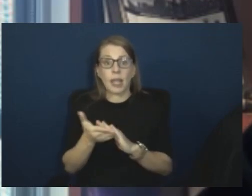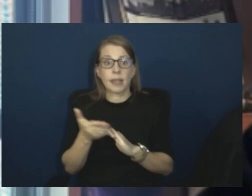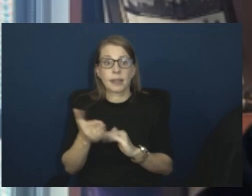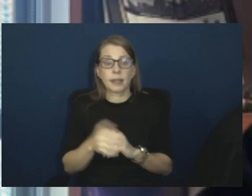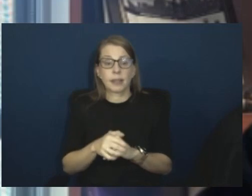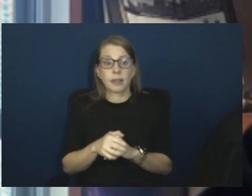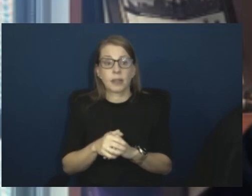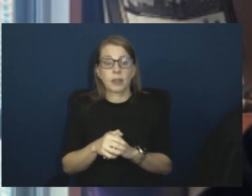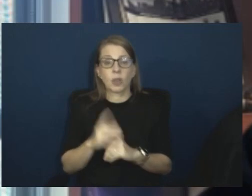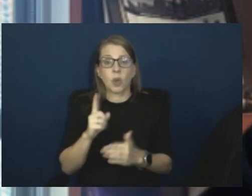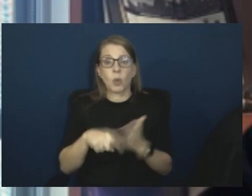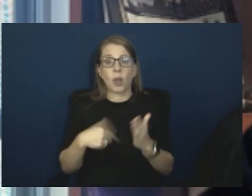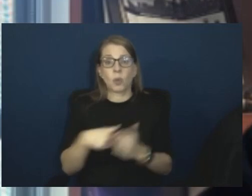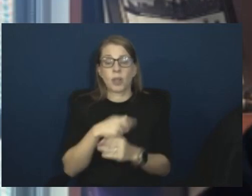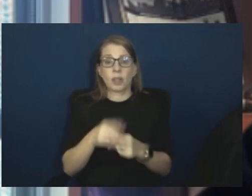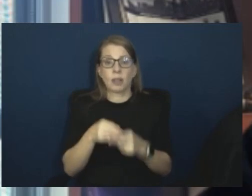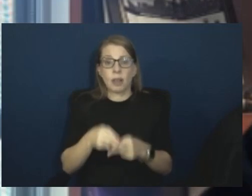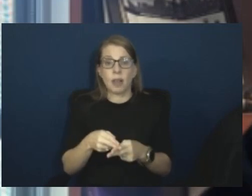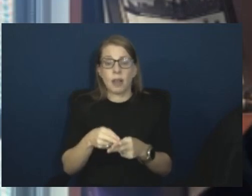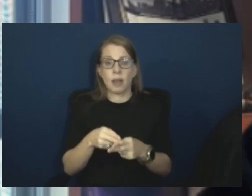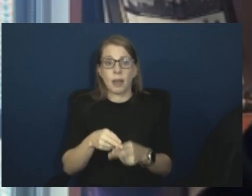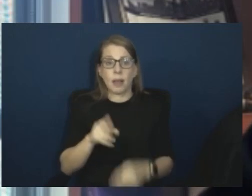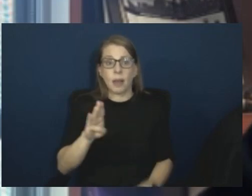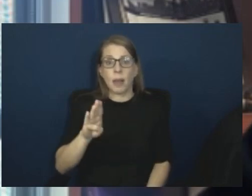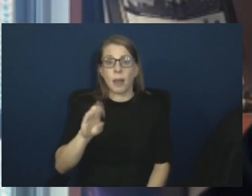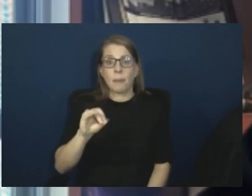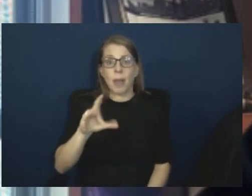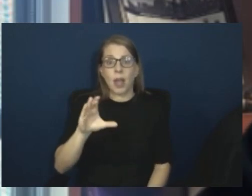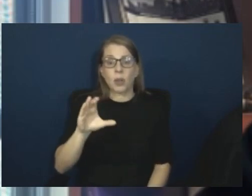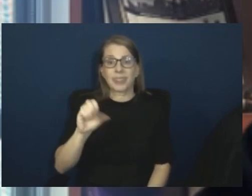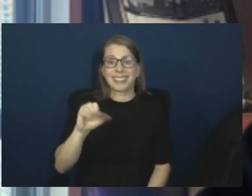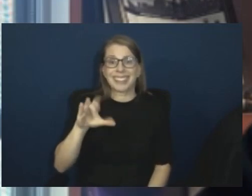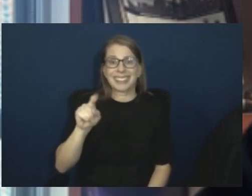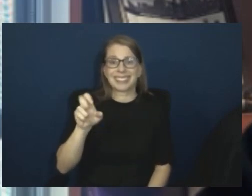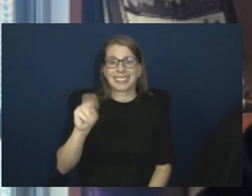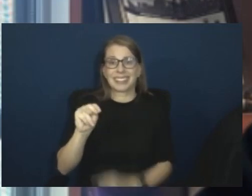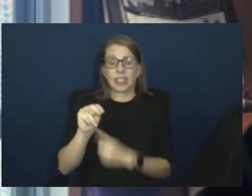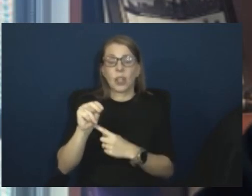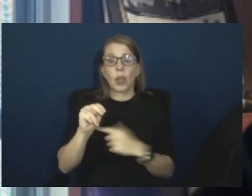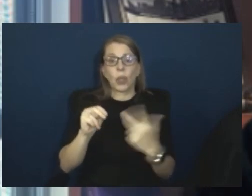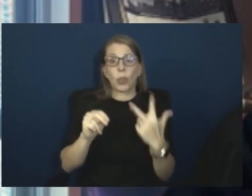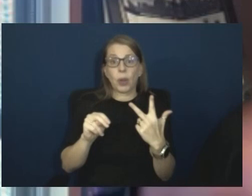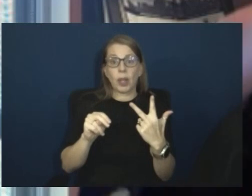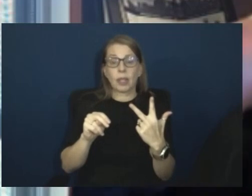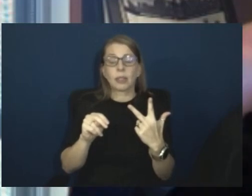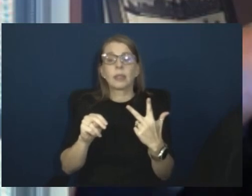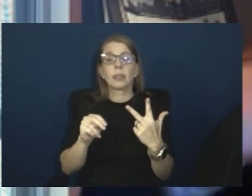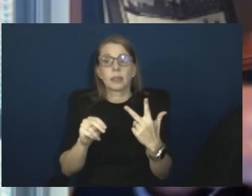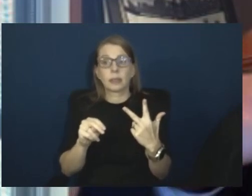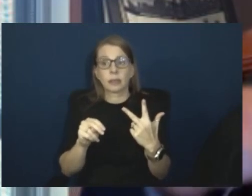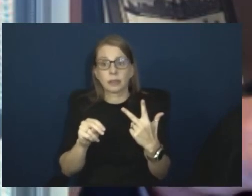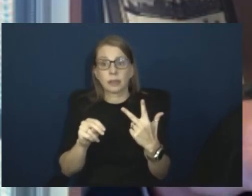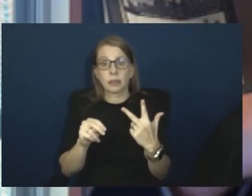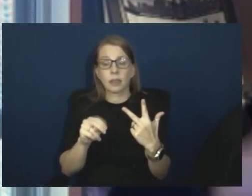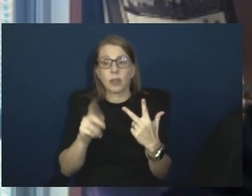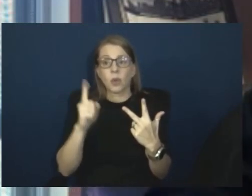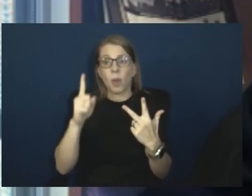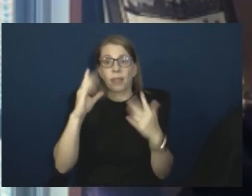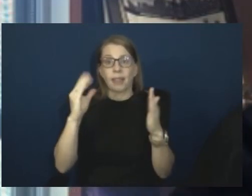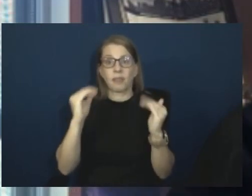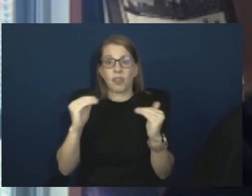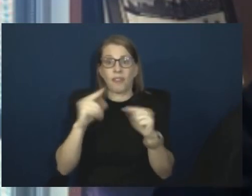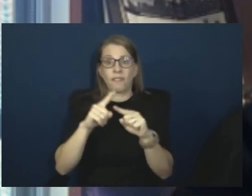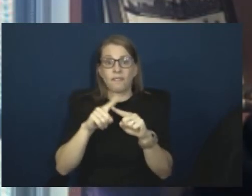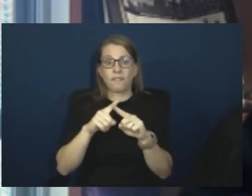at what we call biosafety level 3 and biosafety level 3 agriculture. BSL 3 is one level down